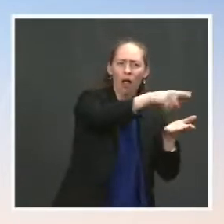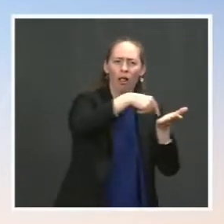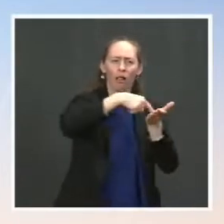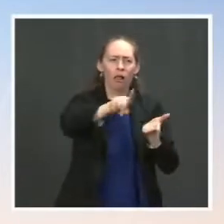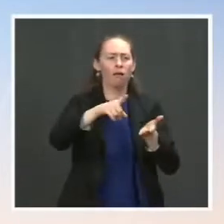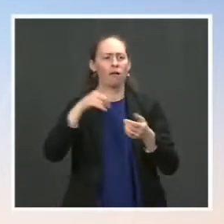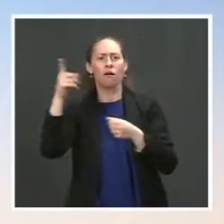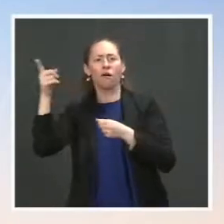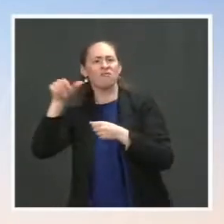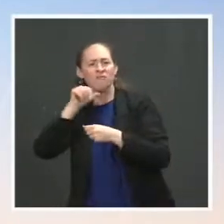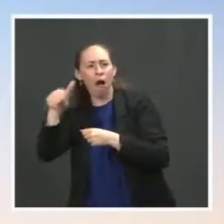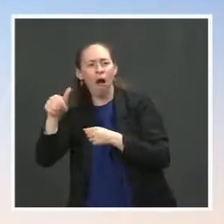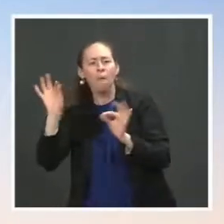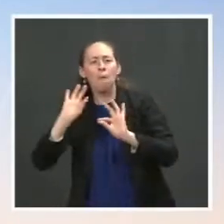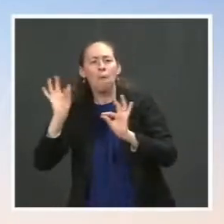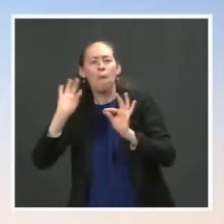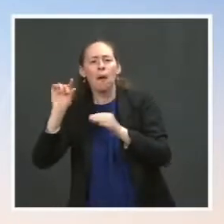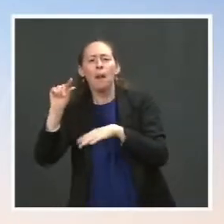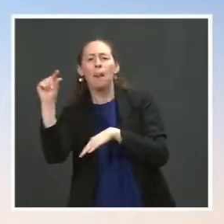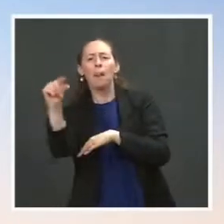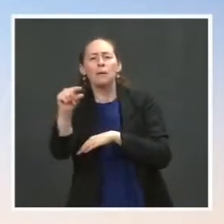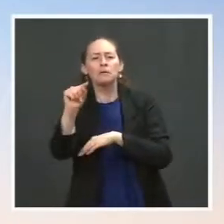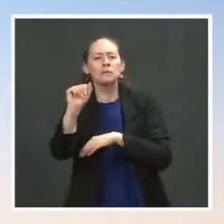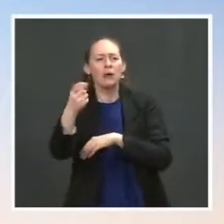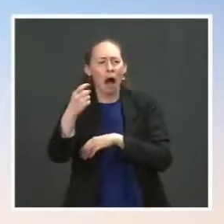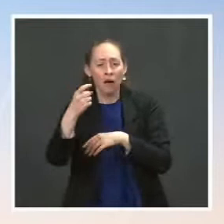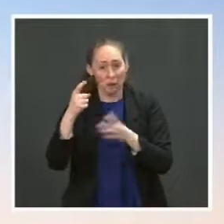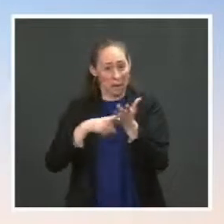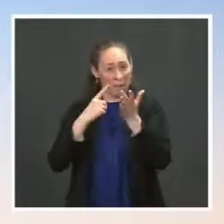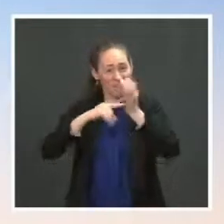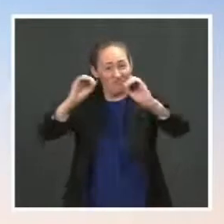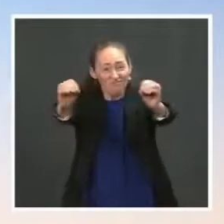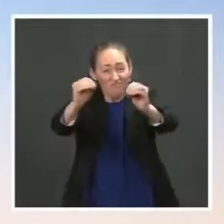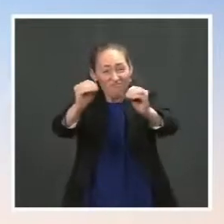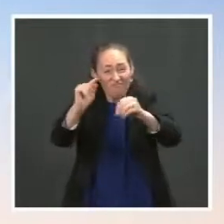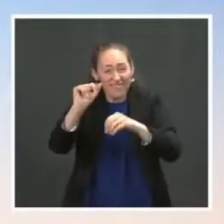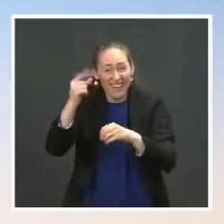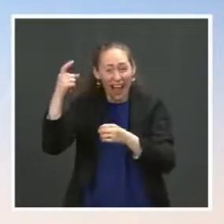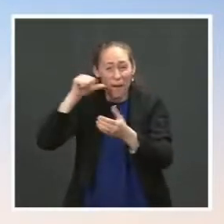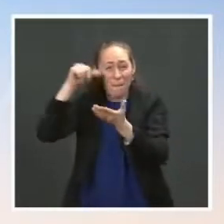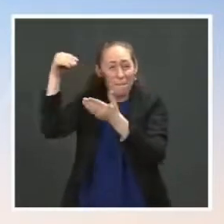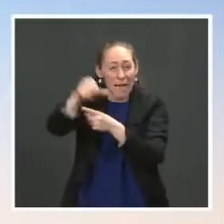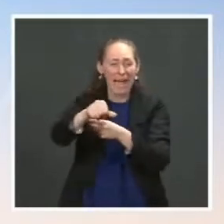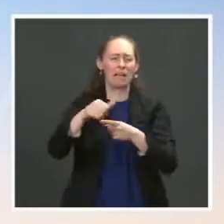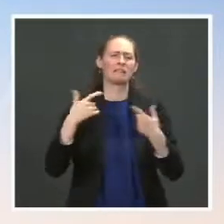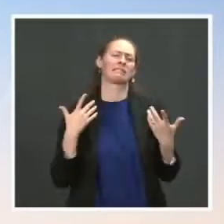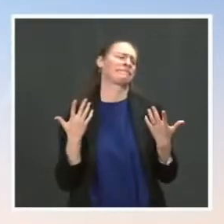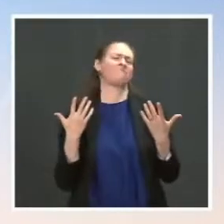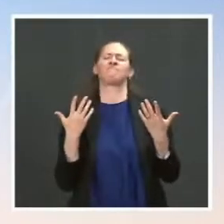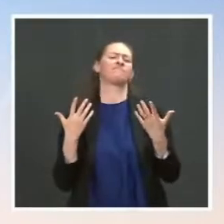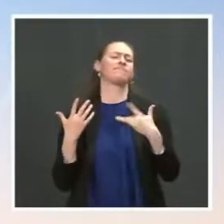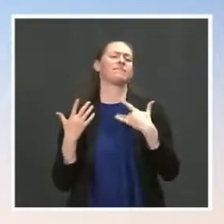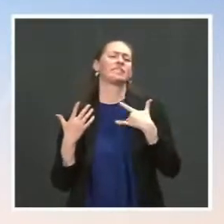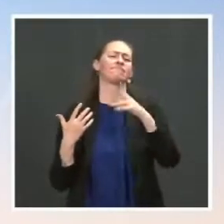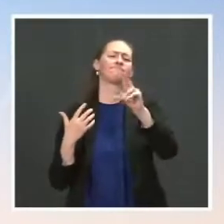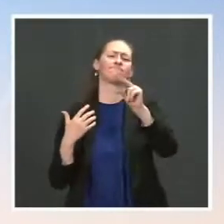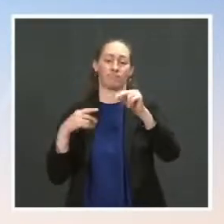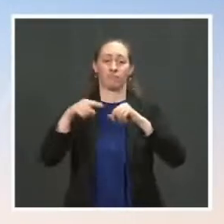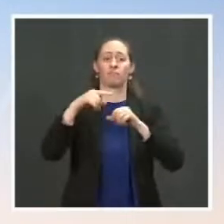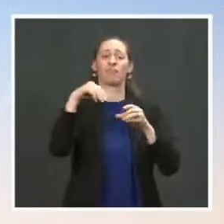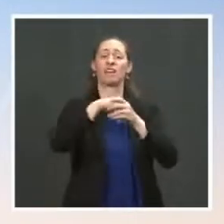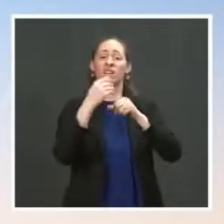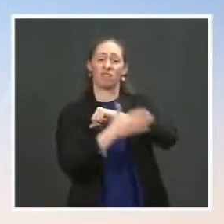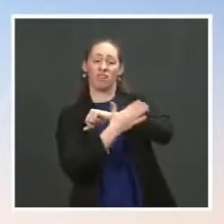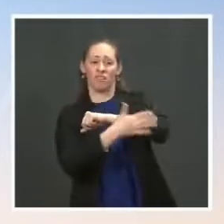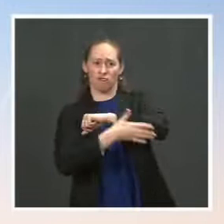cases paying zero. And there's been a lot of talk at this moment, as you know, about what infrastructure is and isn't. I would argue that